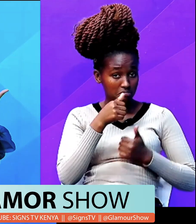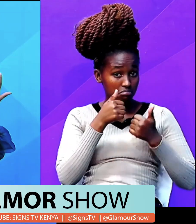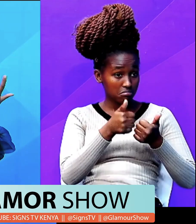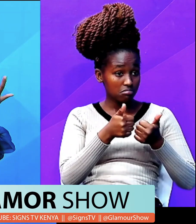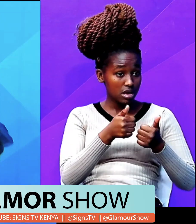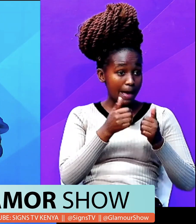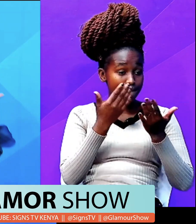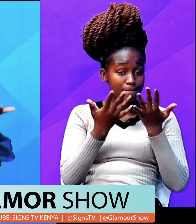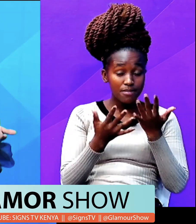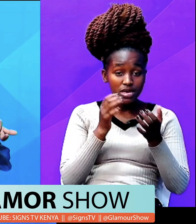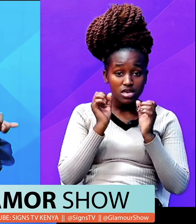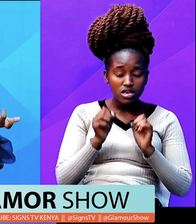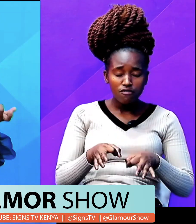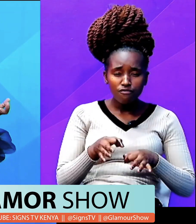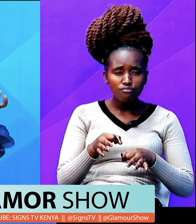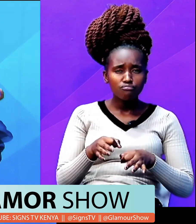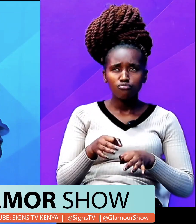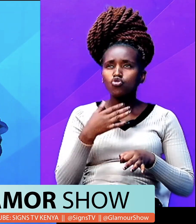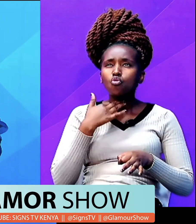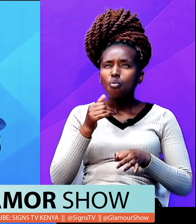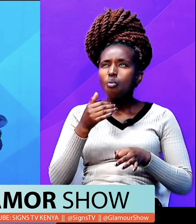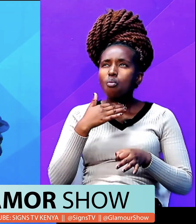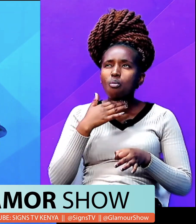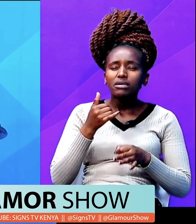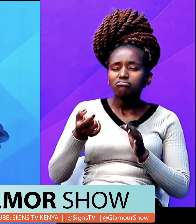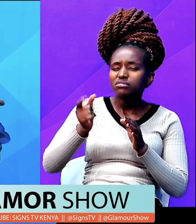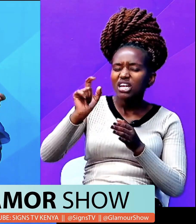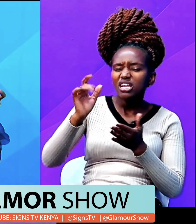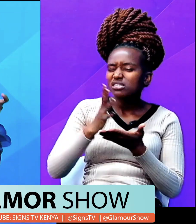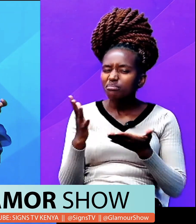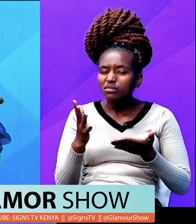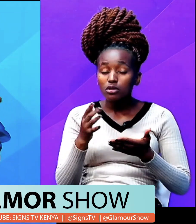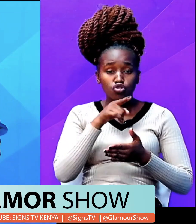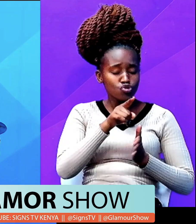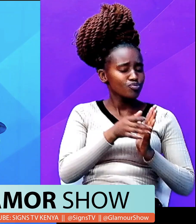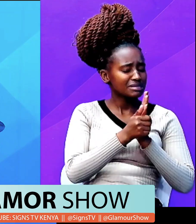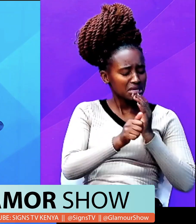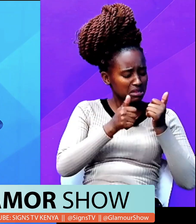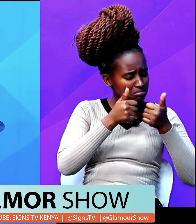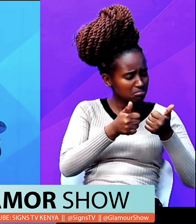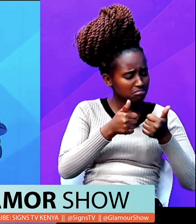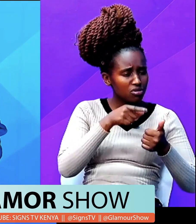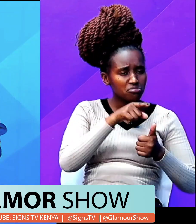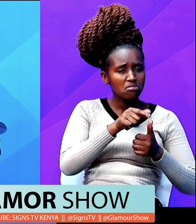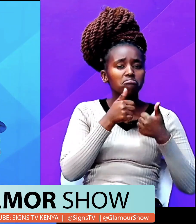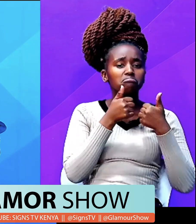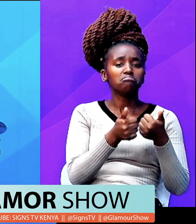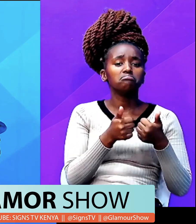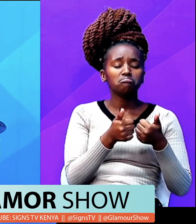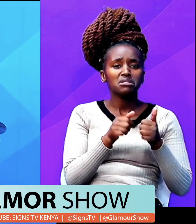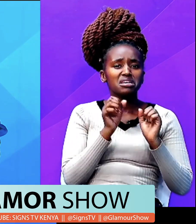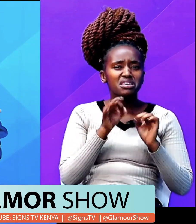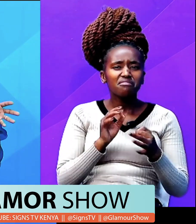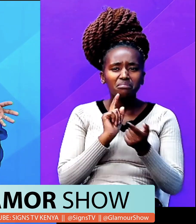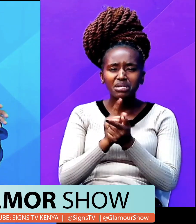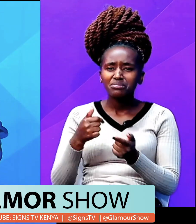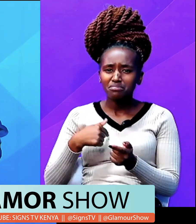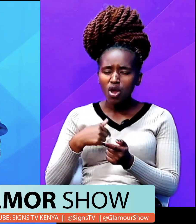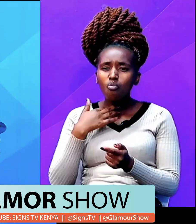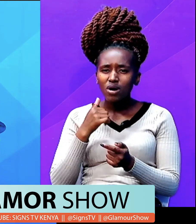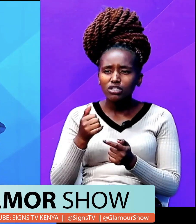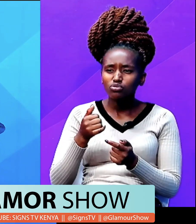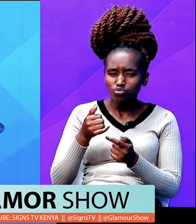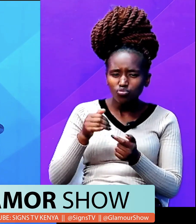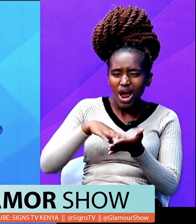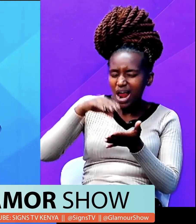like, you already have the skill, but you want to perfect the skill, you will not take as like a long time like